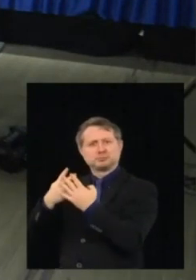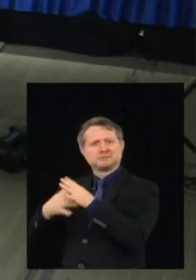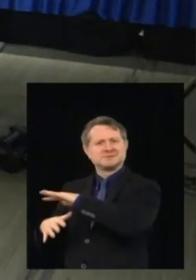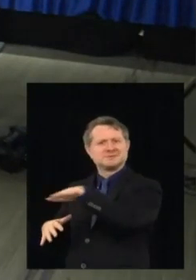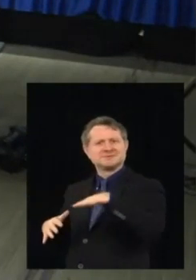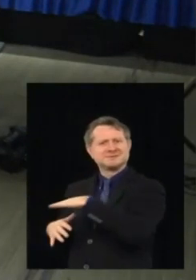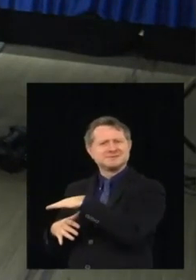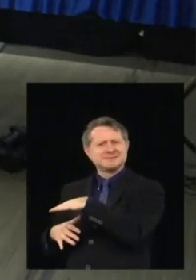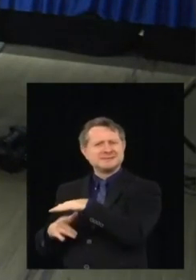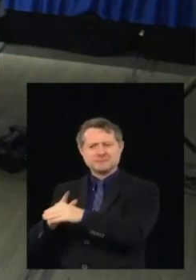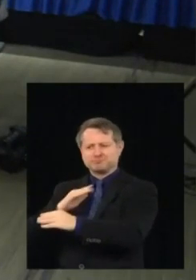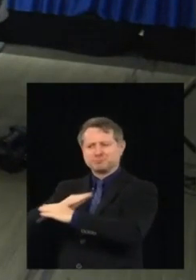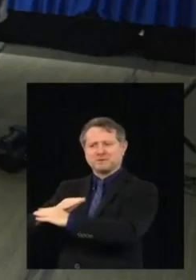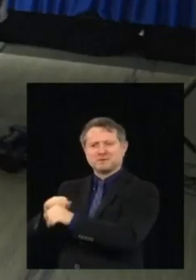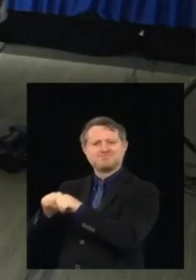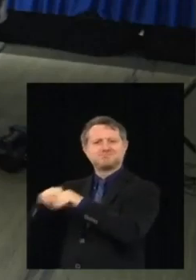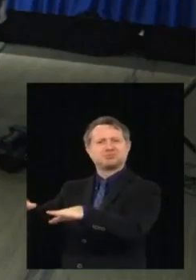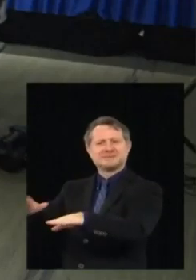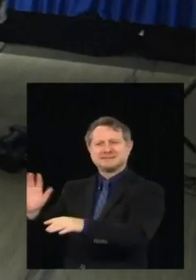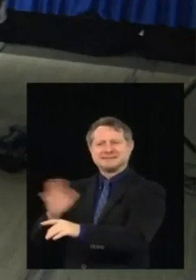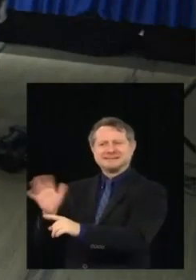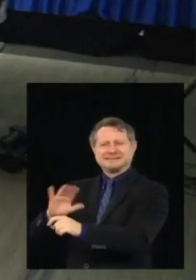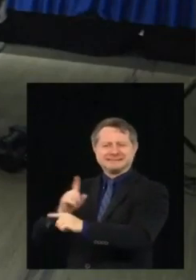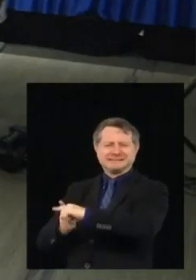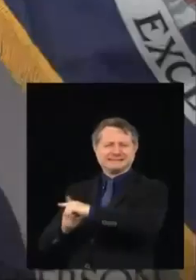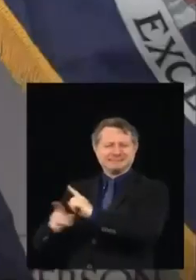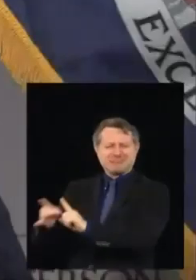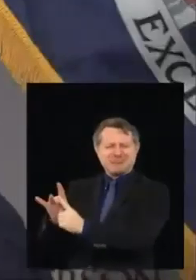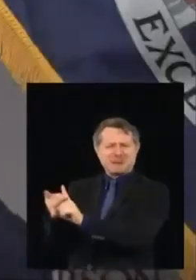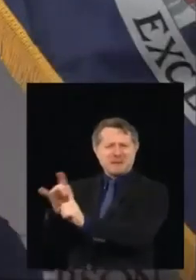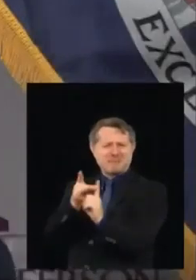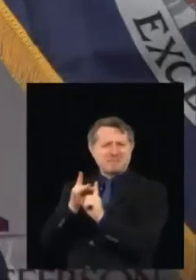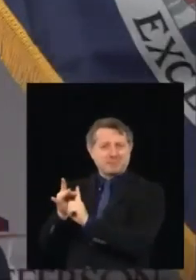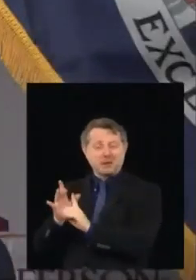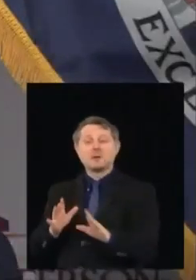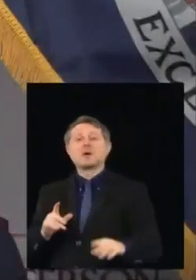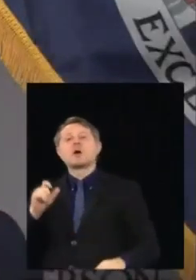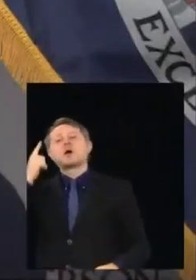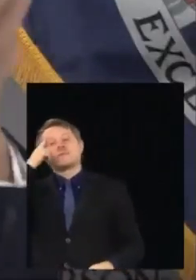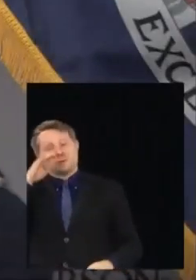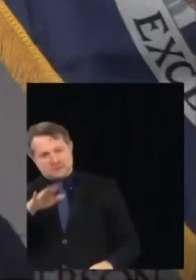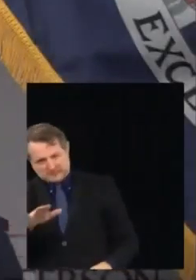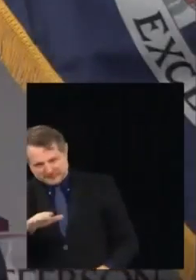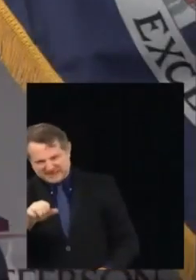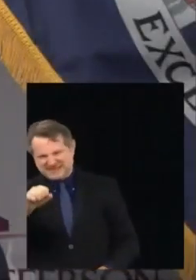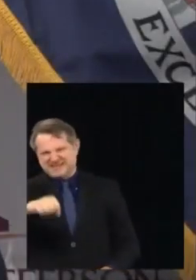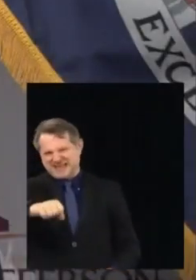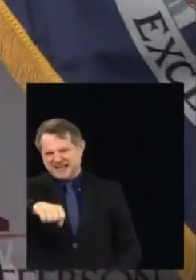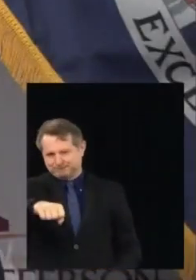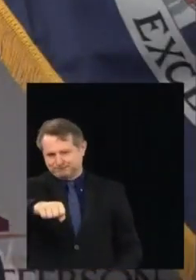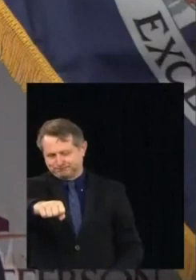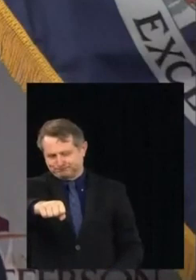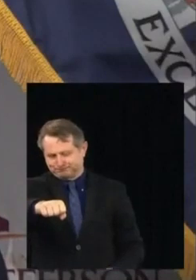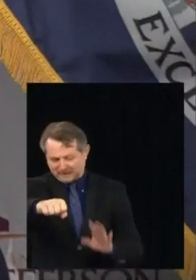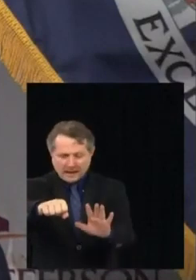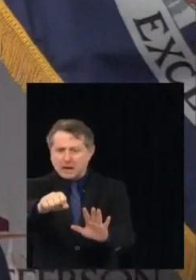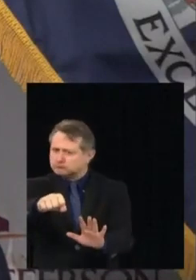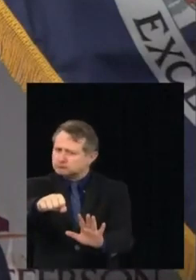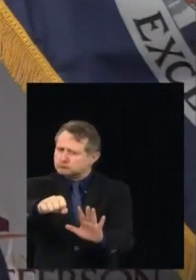outbreaks in the prison population? Yeah, and just let's put the